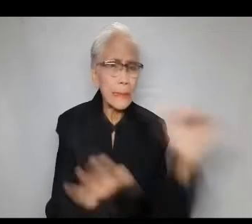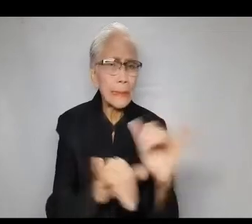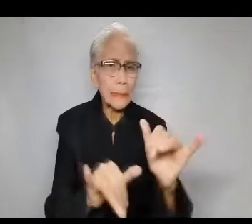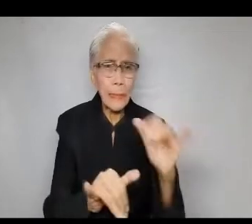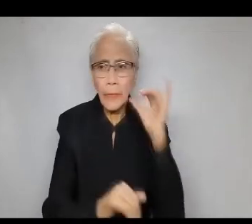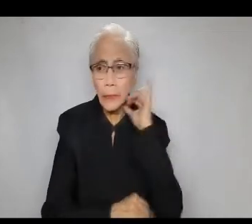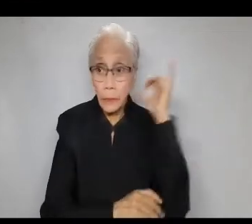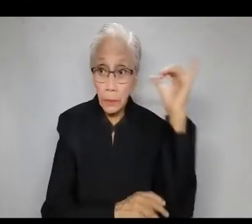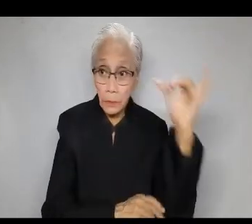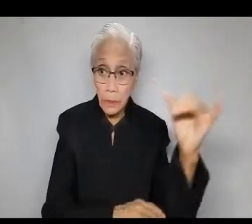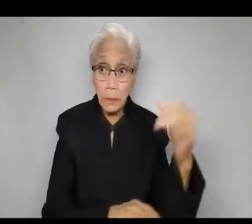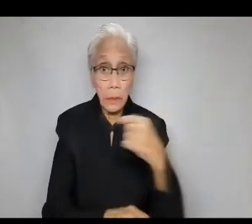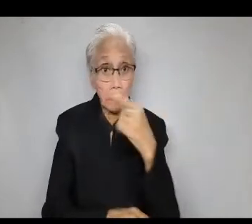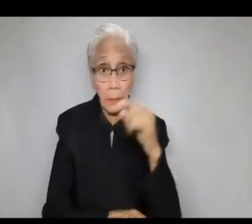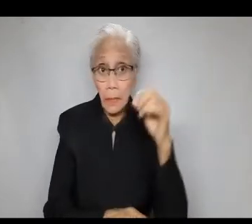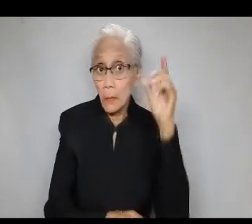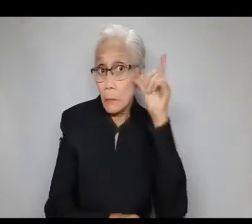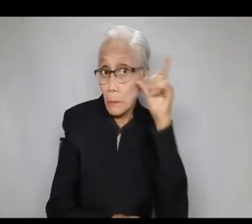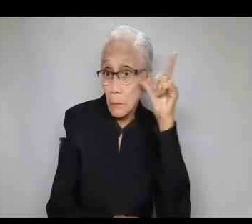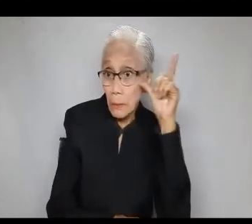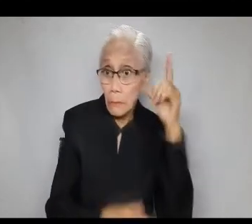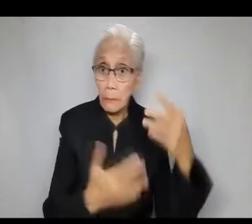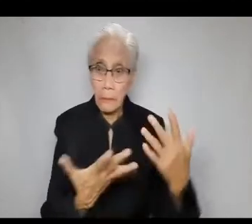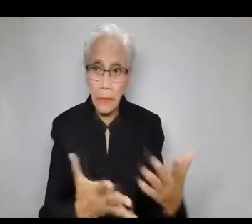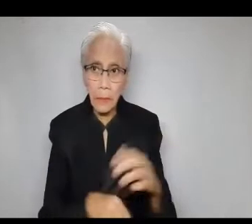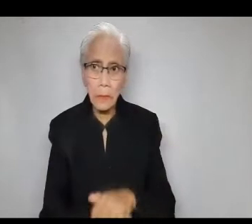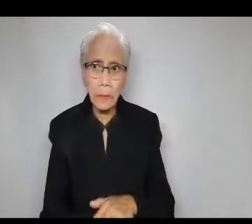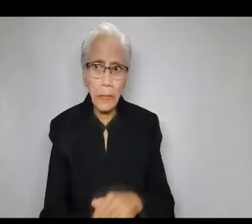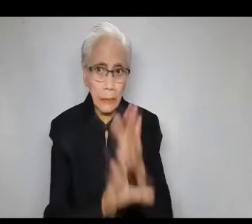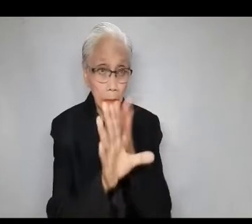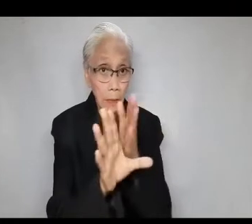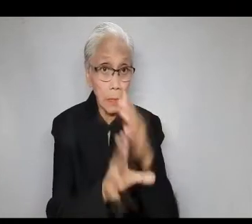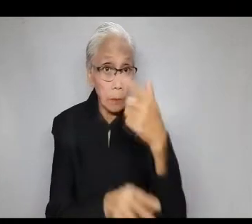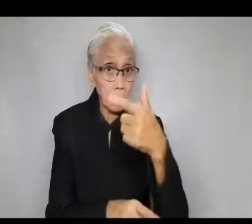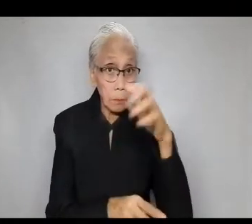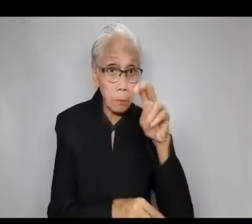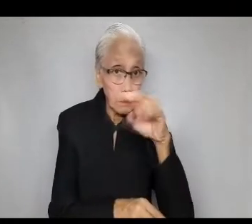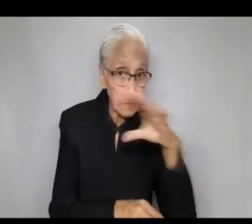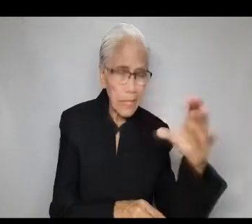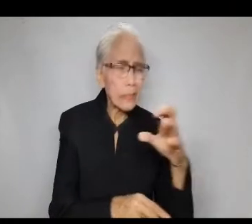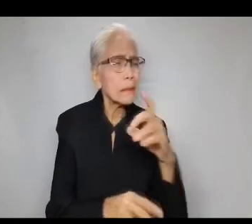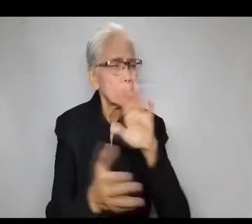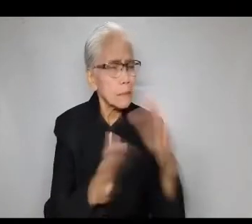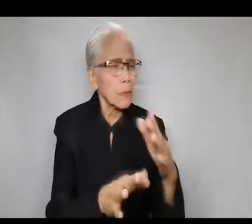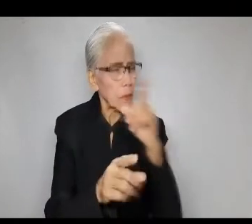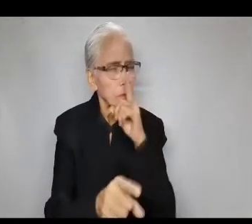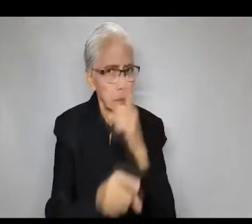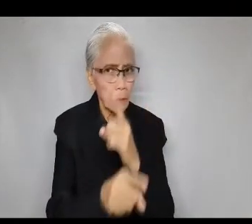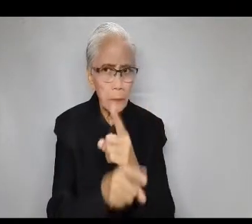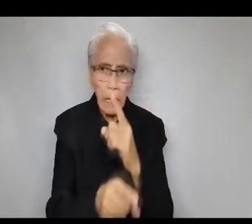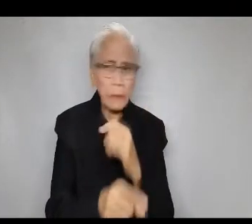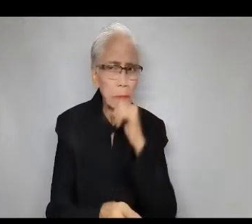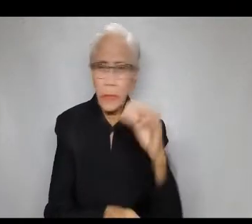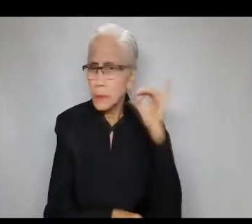suicide. Dr. Leach, the study's lead researcher, insists. Psychogenic death is real.